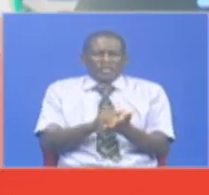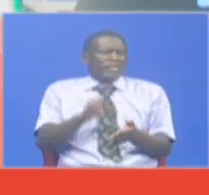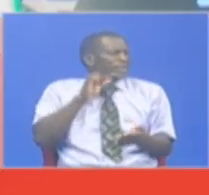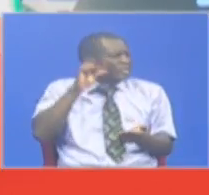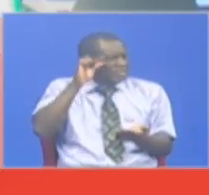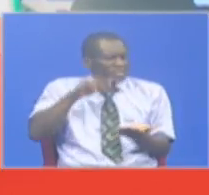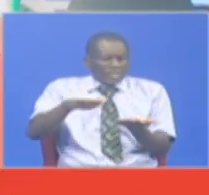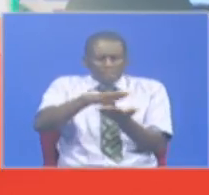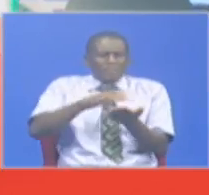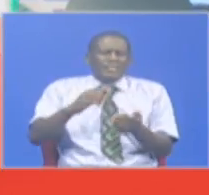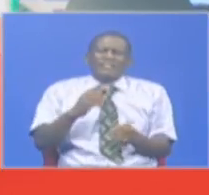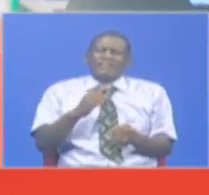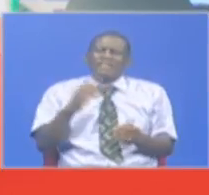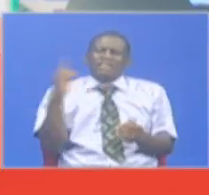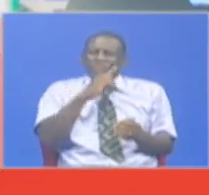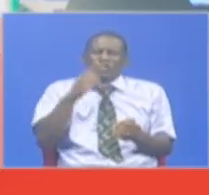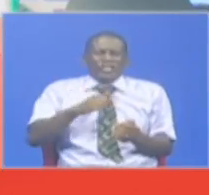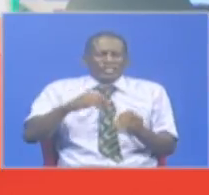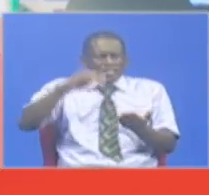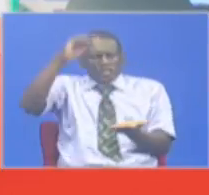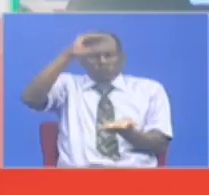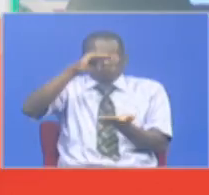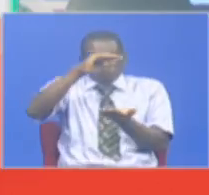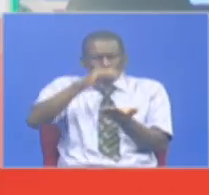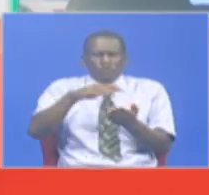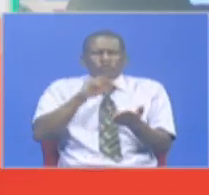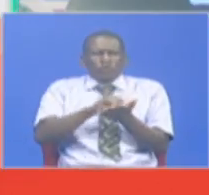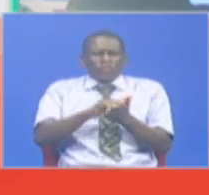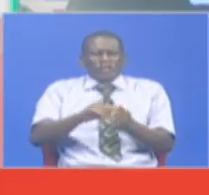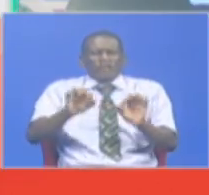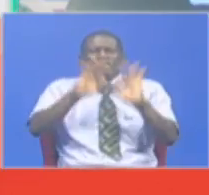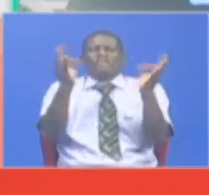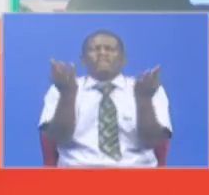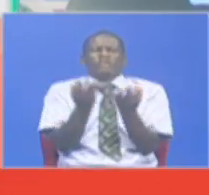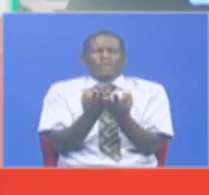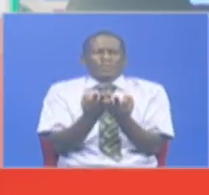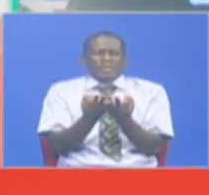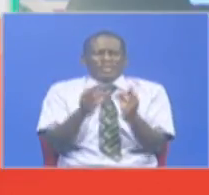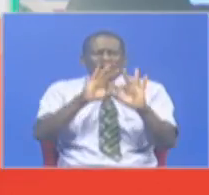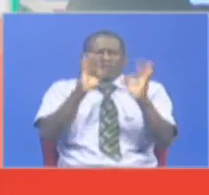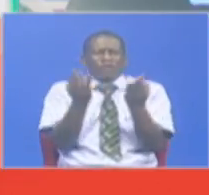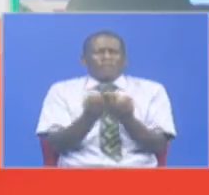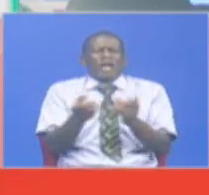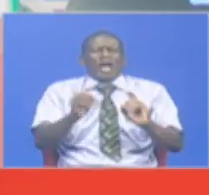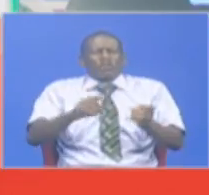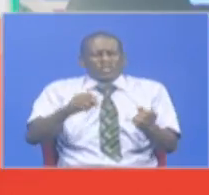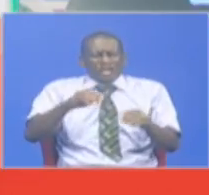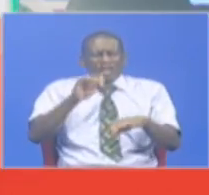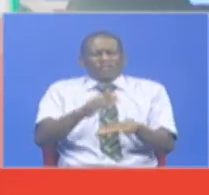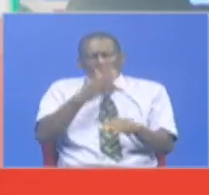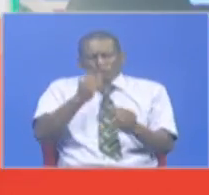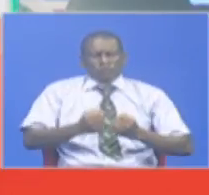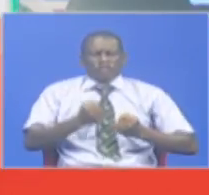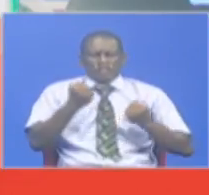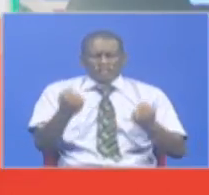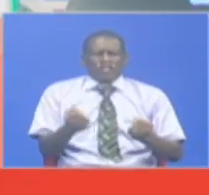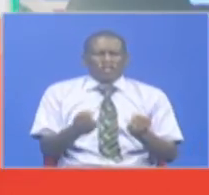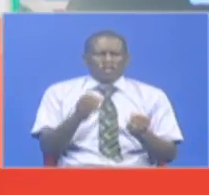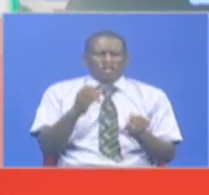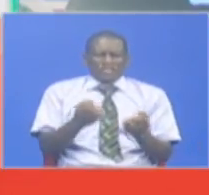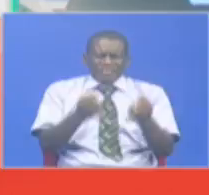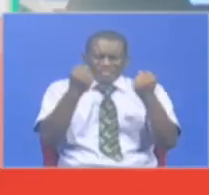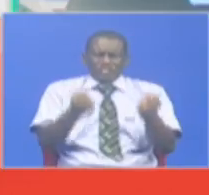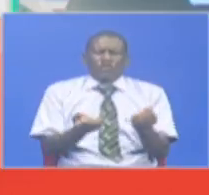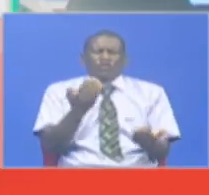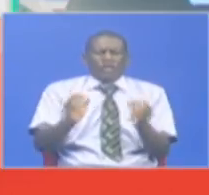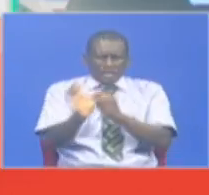gender-based violence is checked so that families are not ruined, because the strength of any